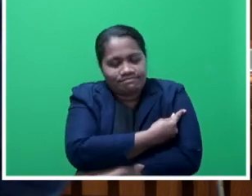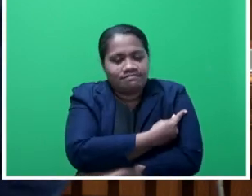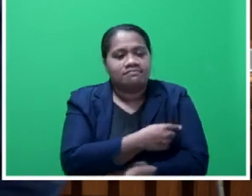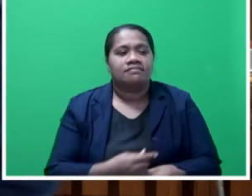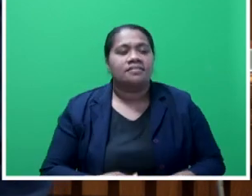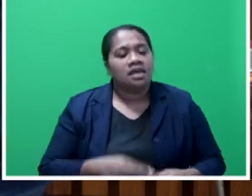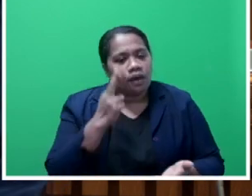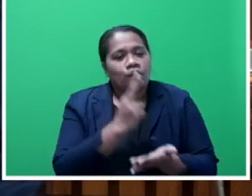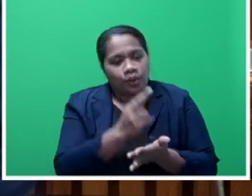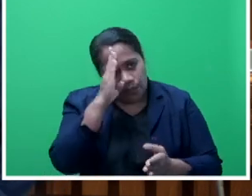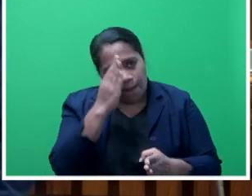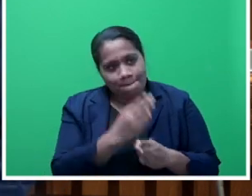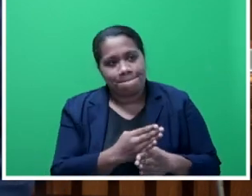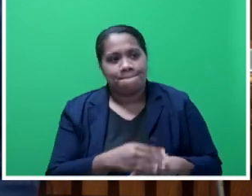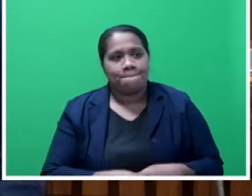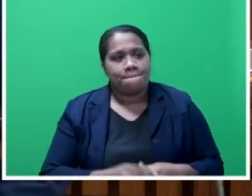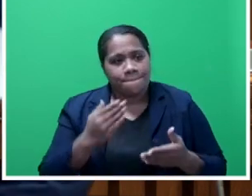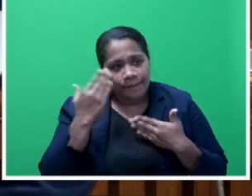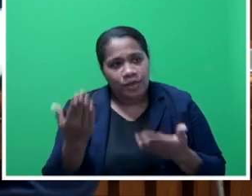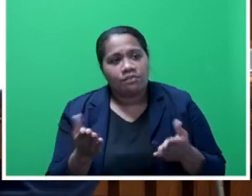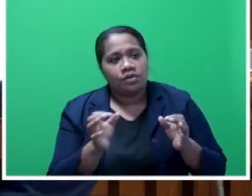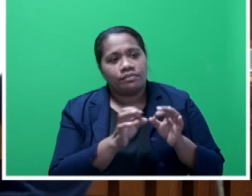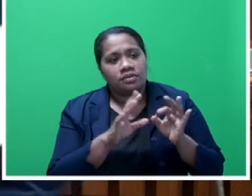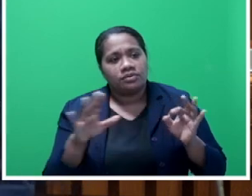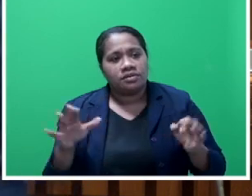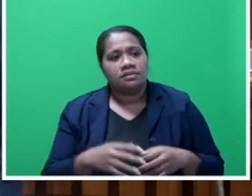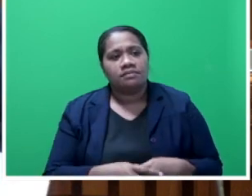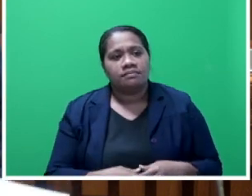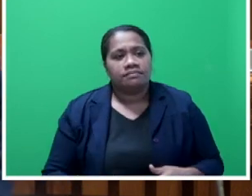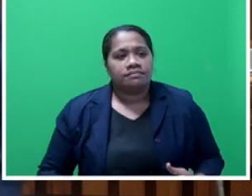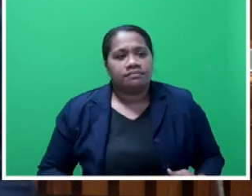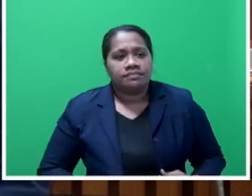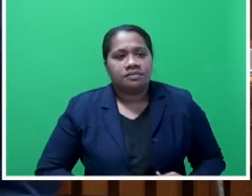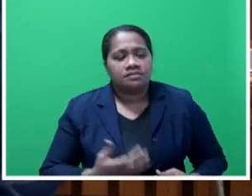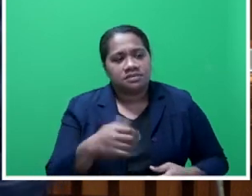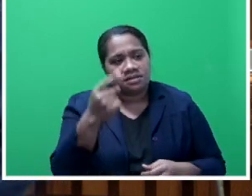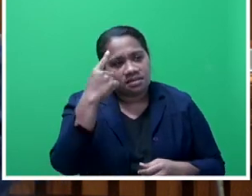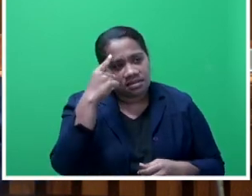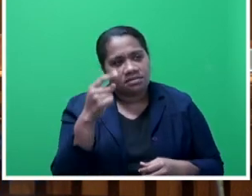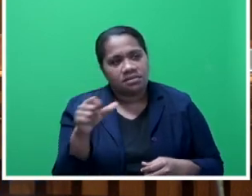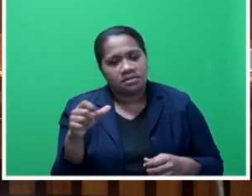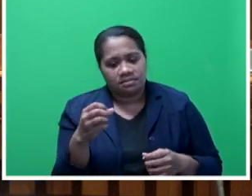I really hope that he has a chat with Honorable Bulan Uda, who thinks we're still going to put some kind of device through the vaccine.